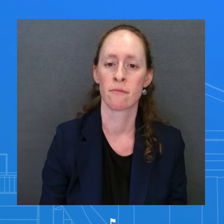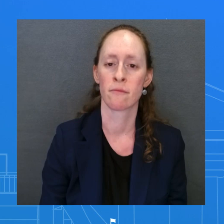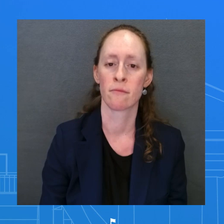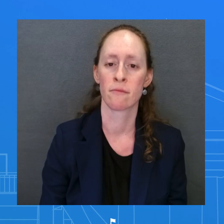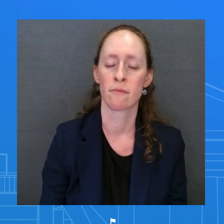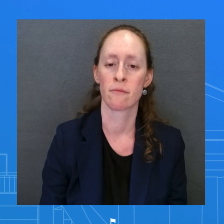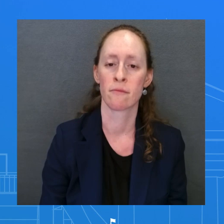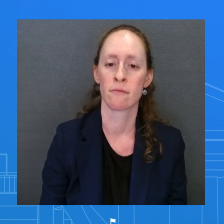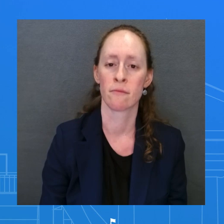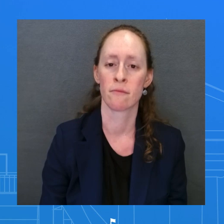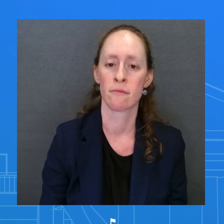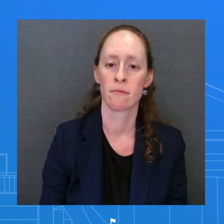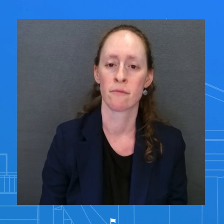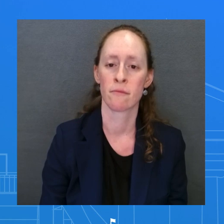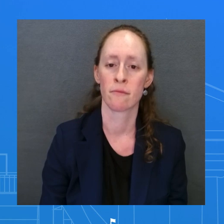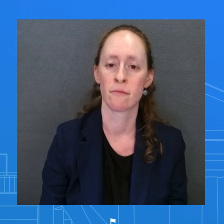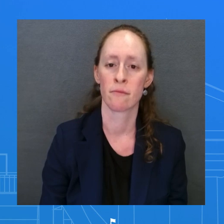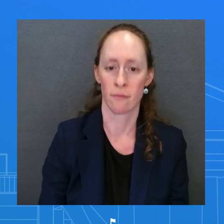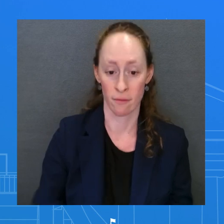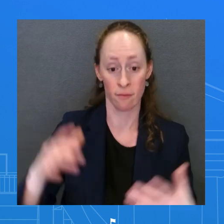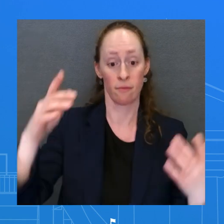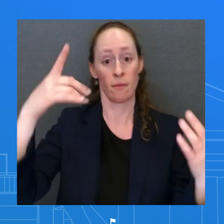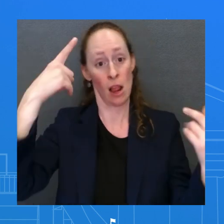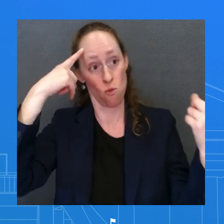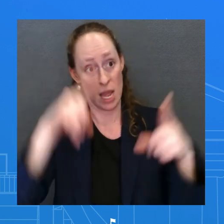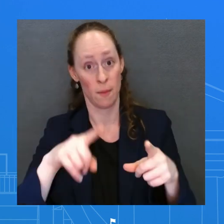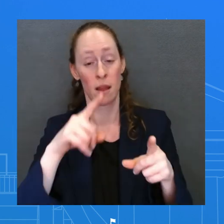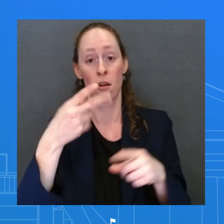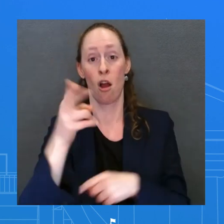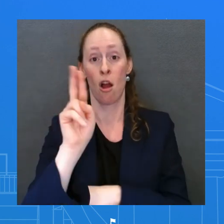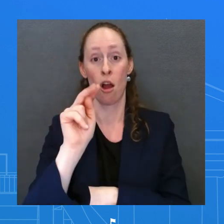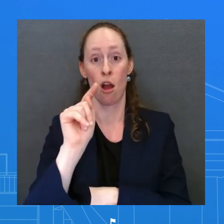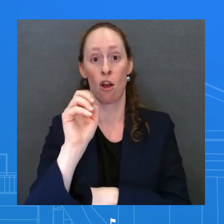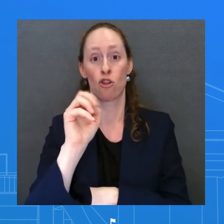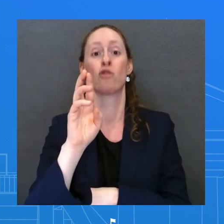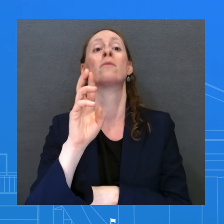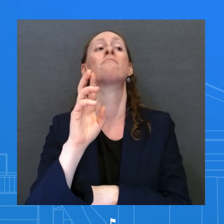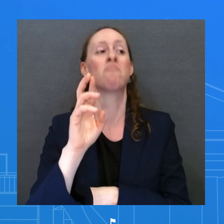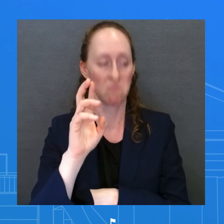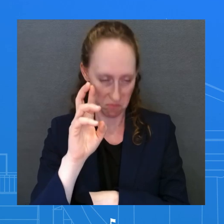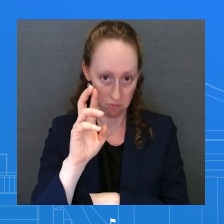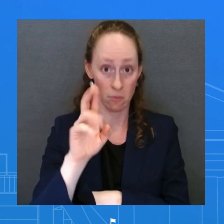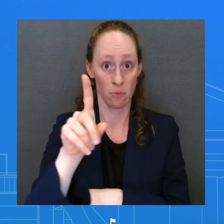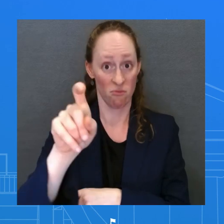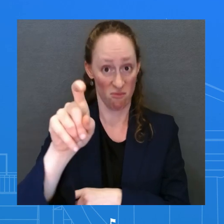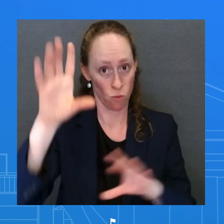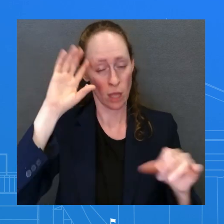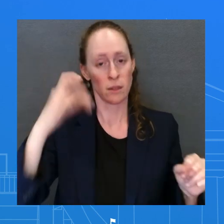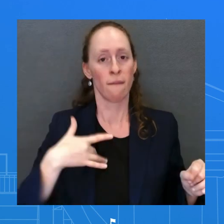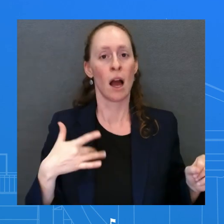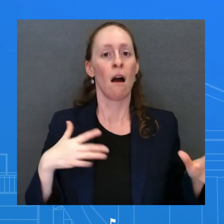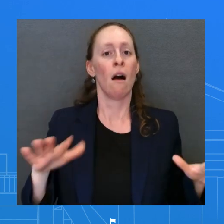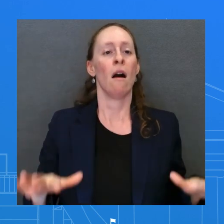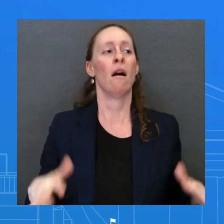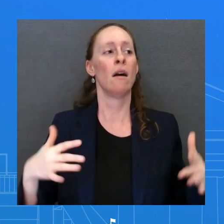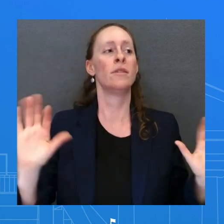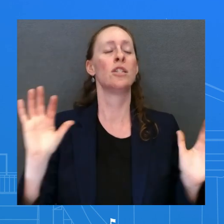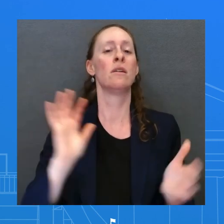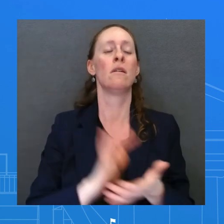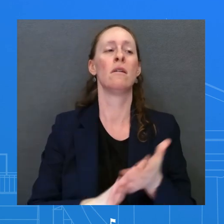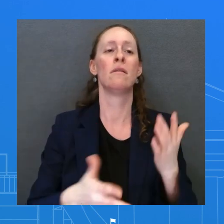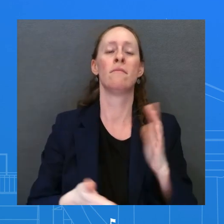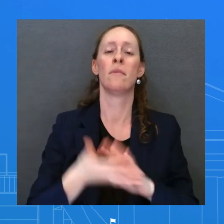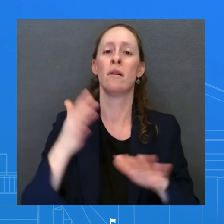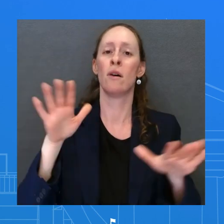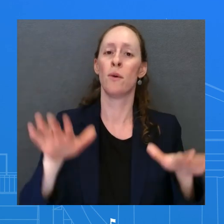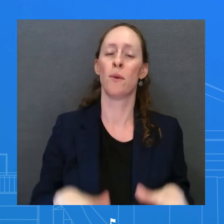felt relieved that that part of it was behind him. Is that true? Can you speak I can't to his speak to that. I cannot speak to the president's mindset. Again, I would